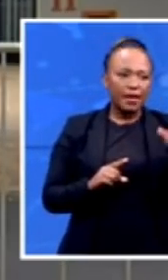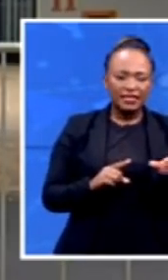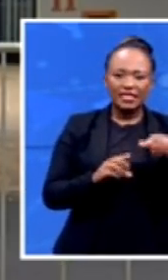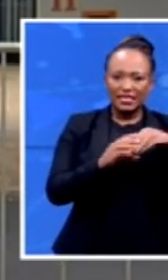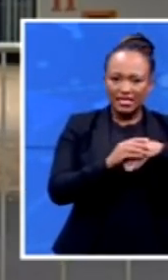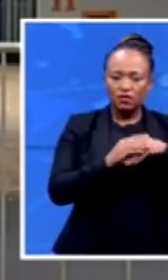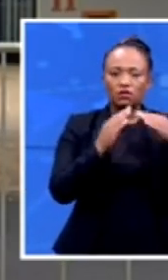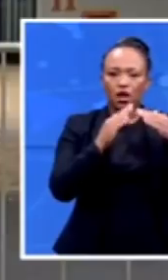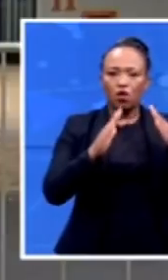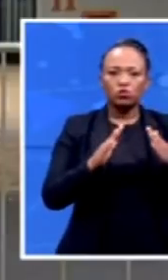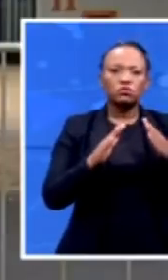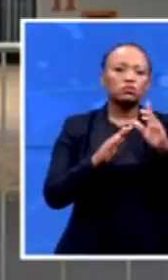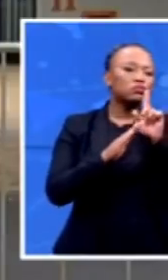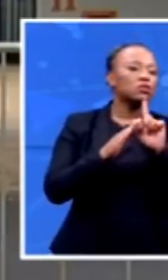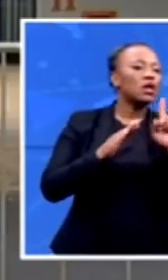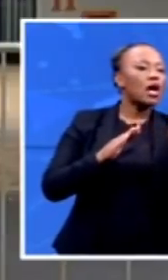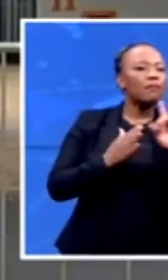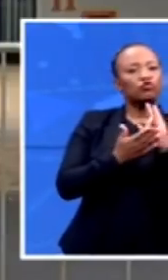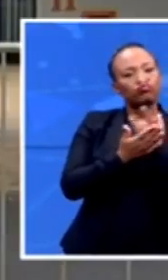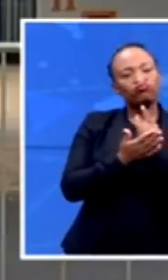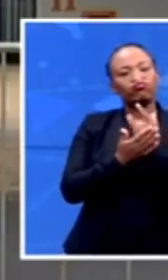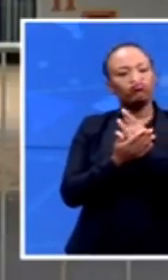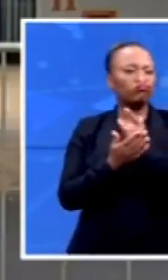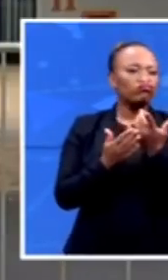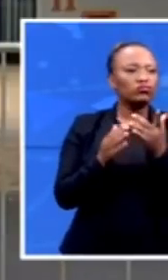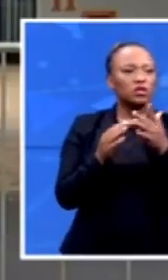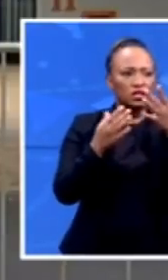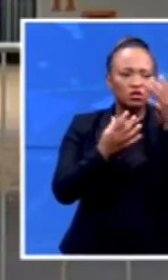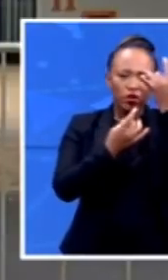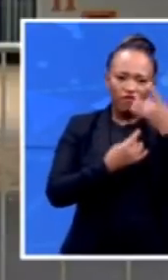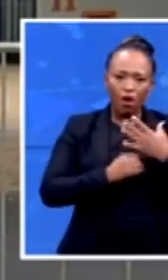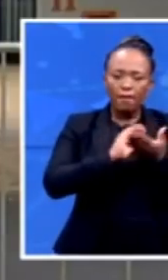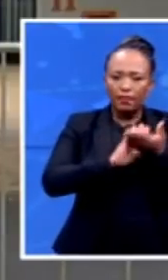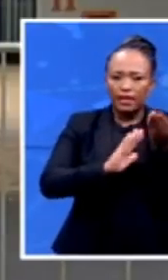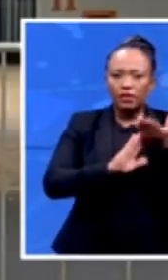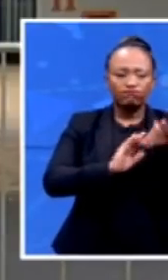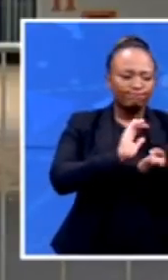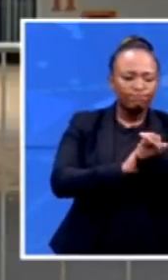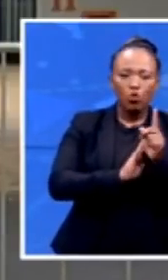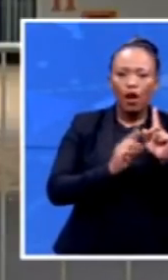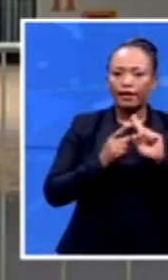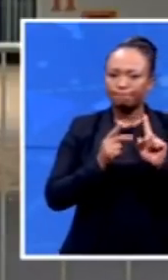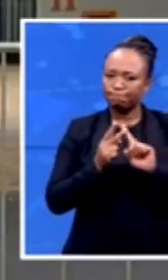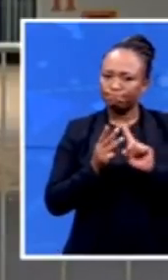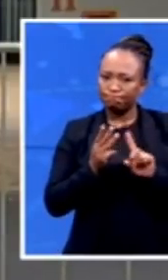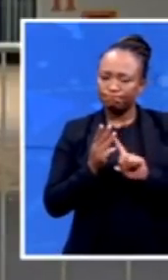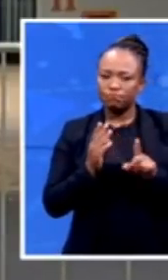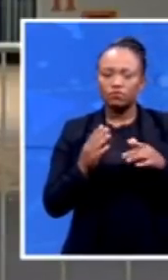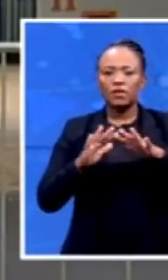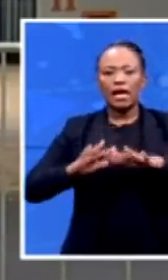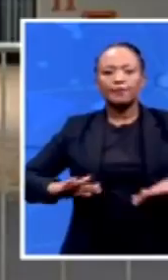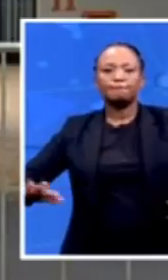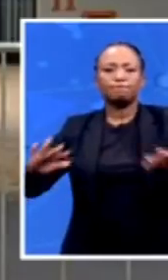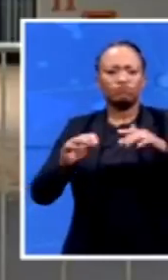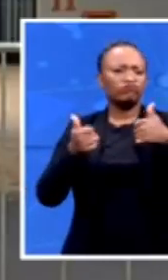and actually tells us what will happen today, what we can expect. So the atmosphere here is very friendly, and there's certainly no upset